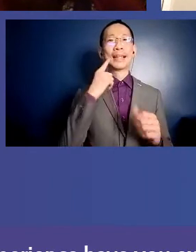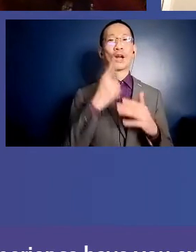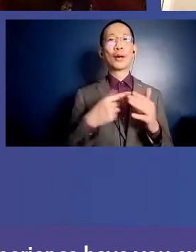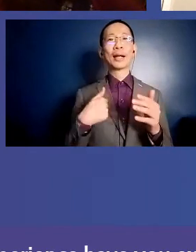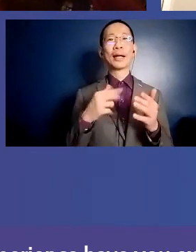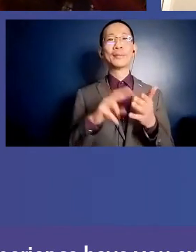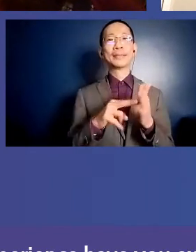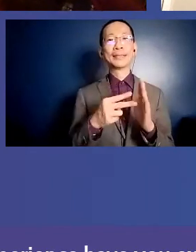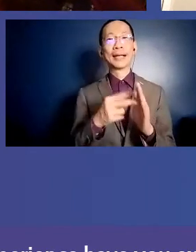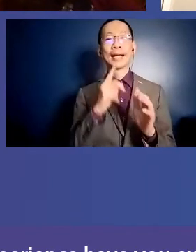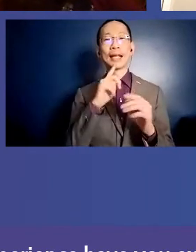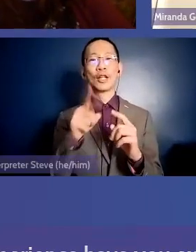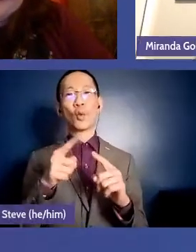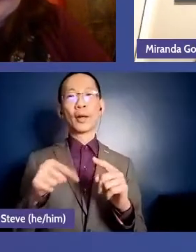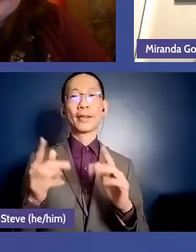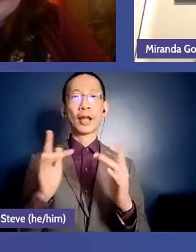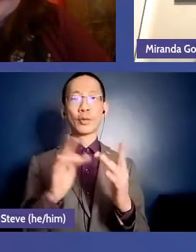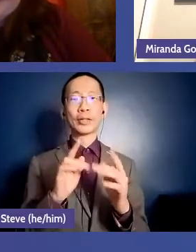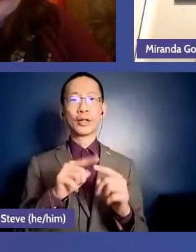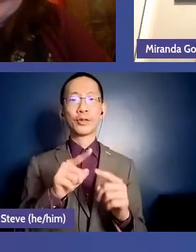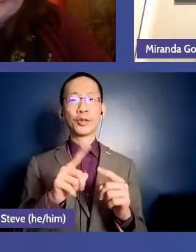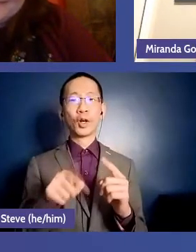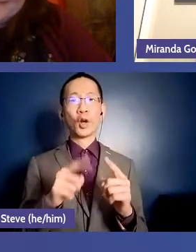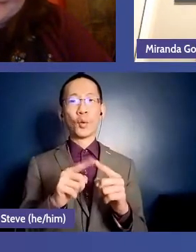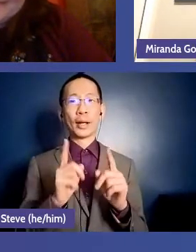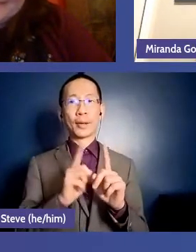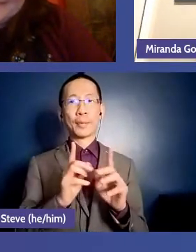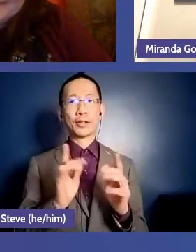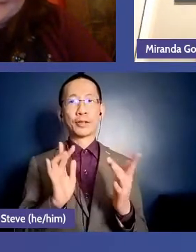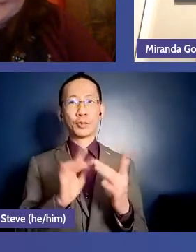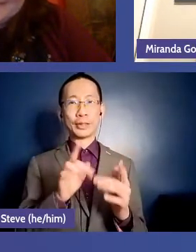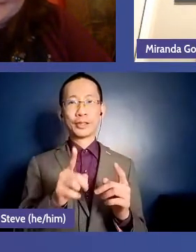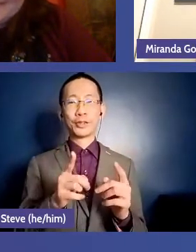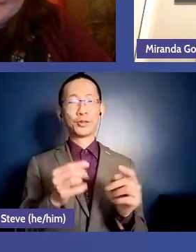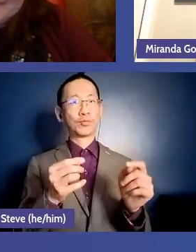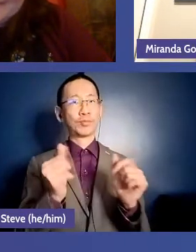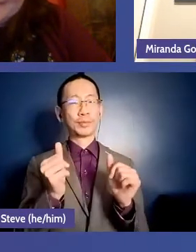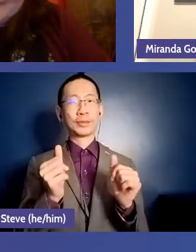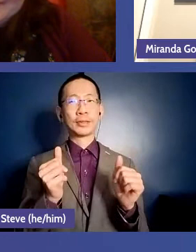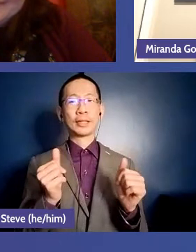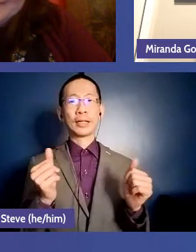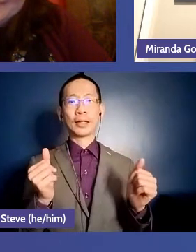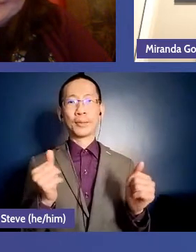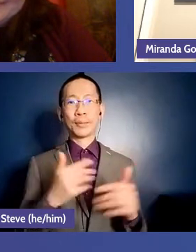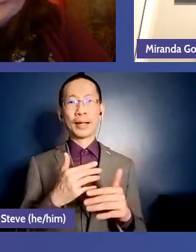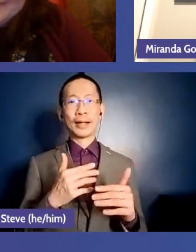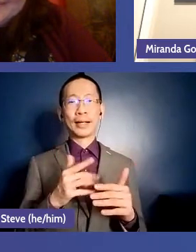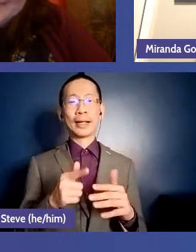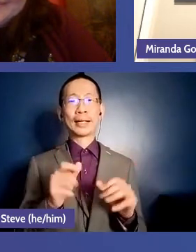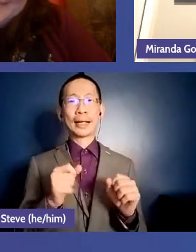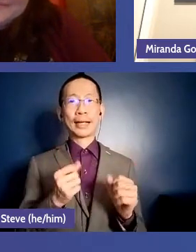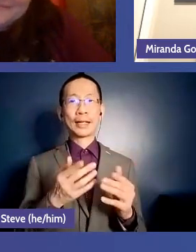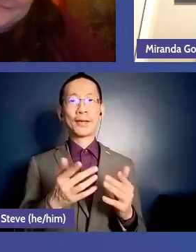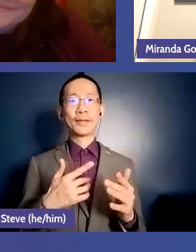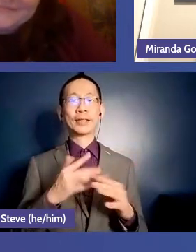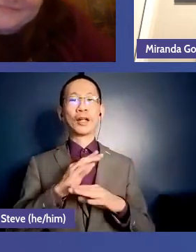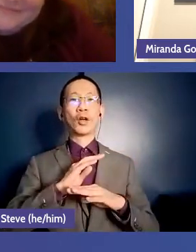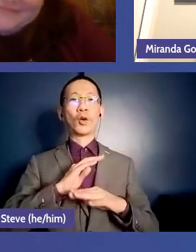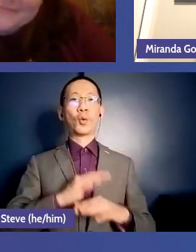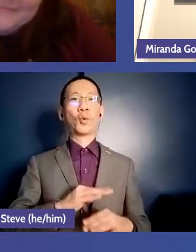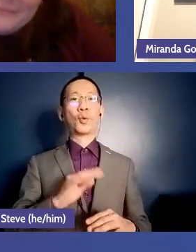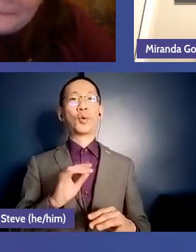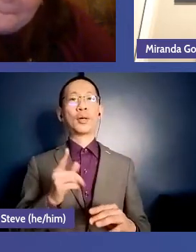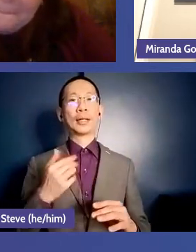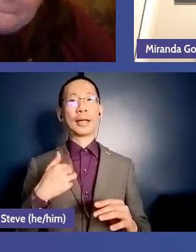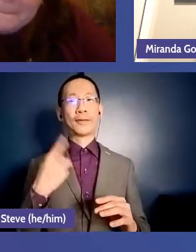like, when they reach out to you, when a mentor just reaches out to you out the blue, man, it can give you a sense of relief. Like, hey, there is somebody else that's